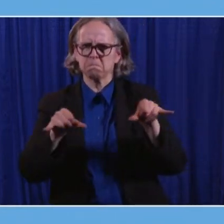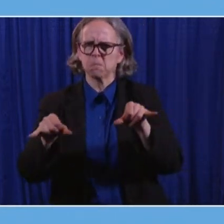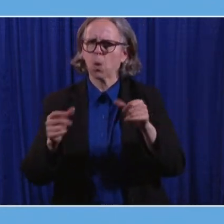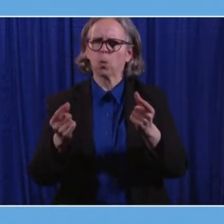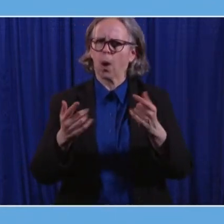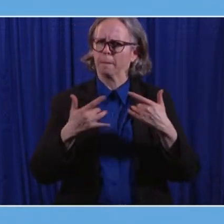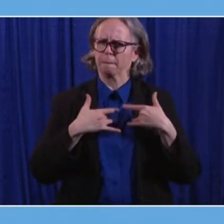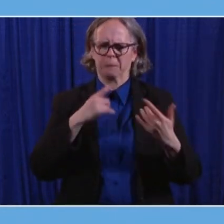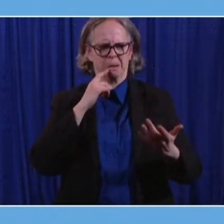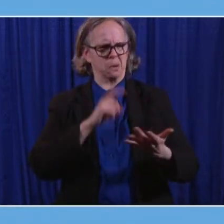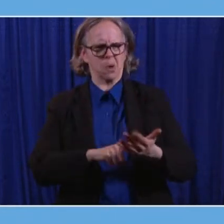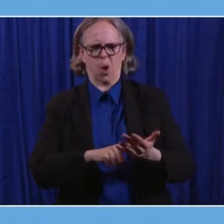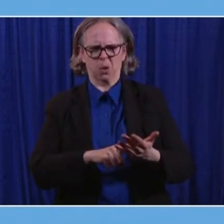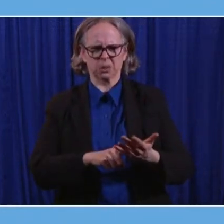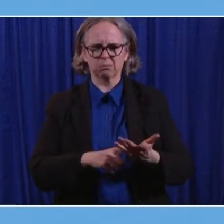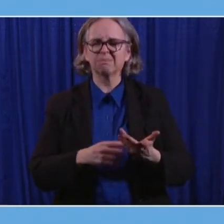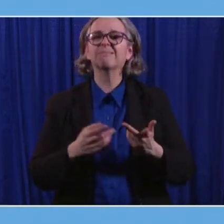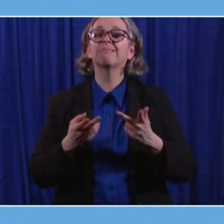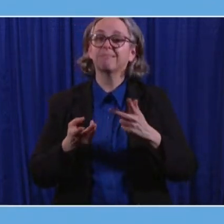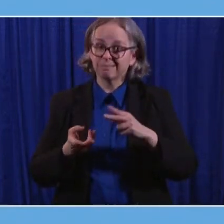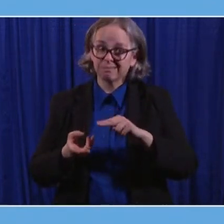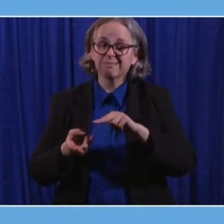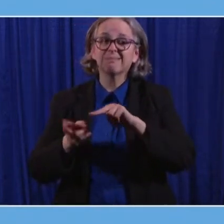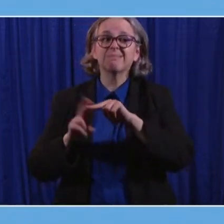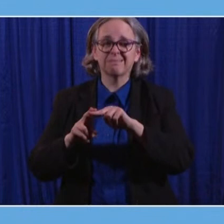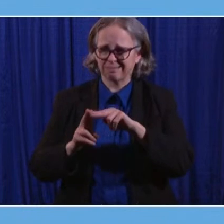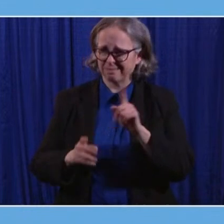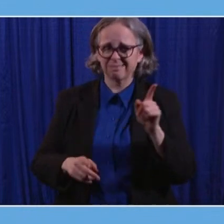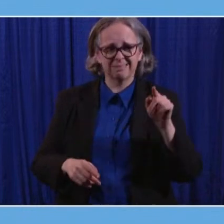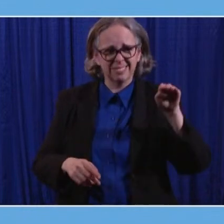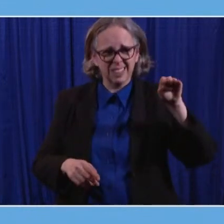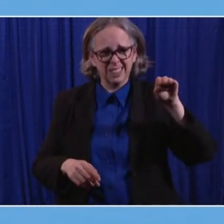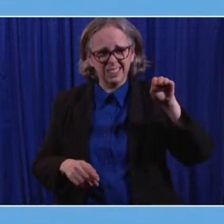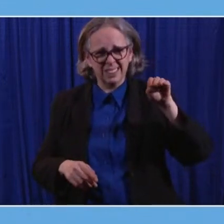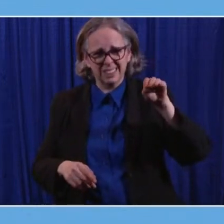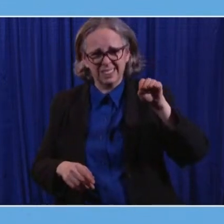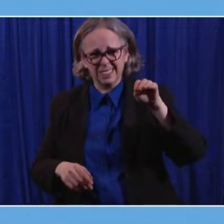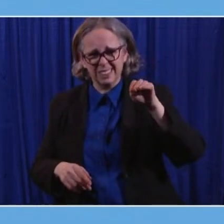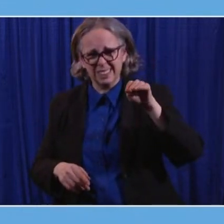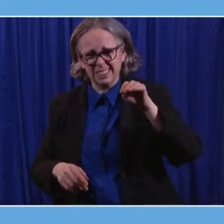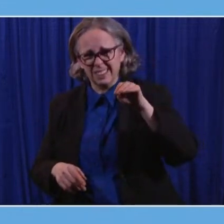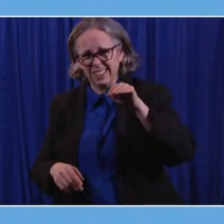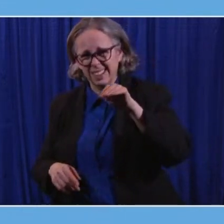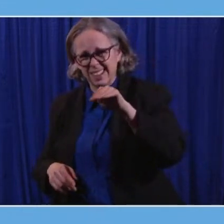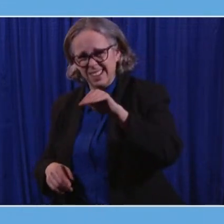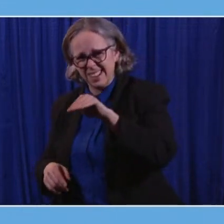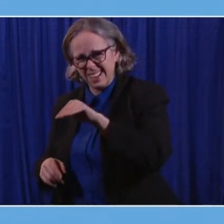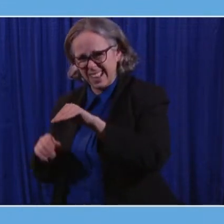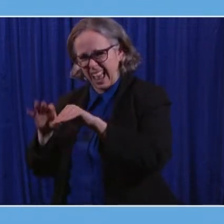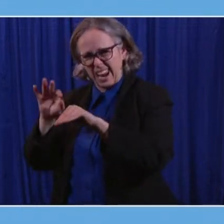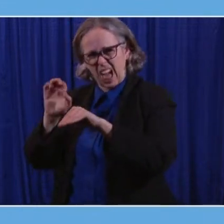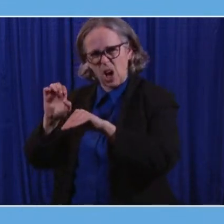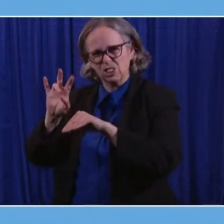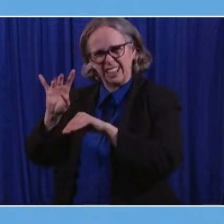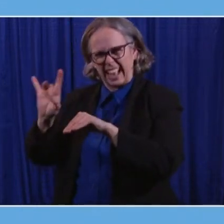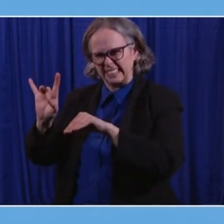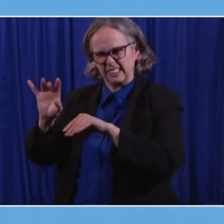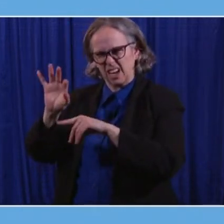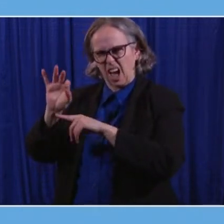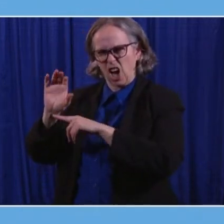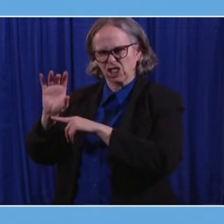it did jump here quite a bit, but we're down to 908. So the trend line, the overall trend line is